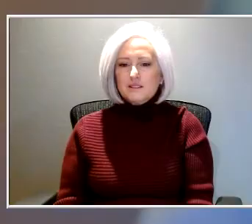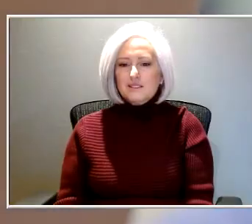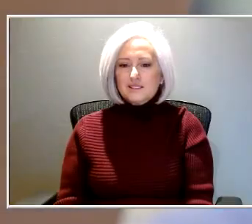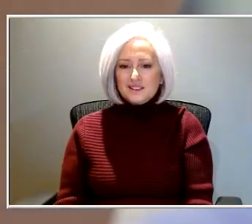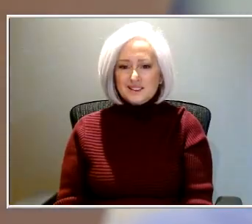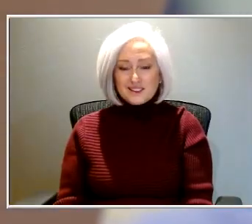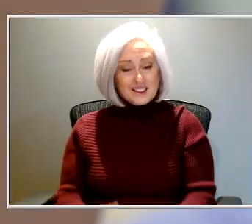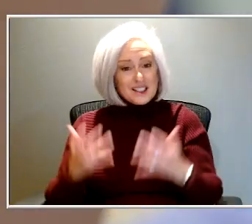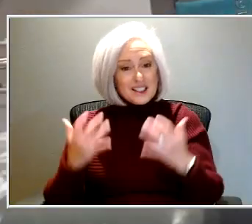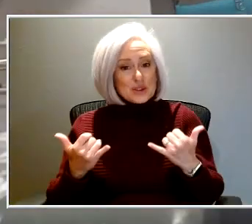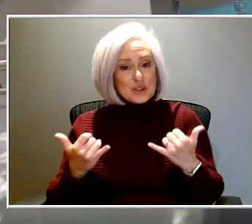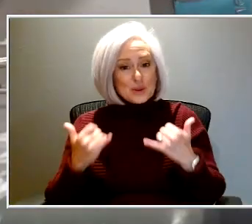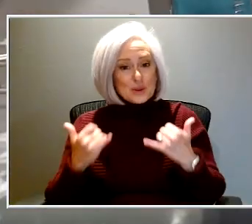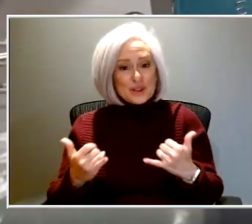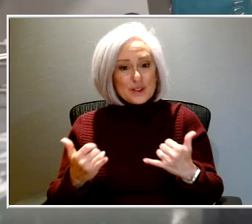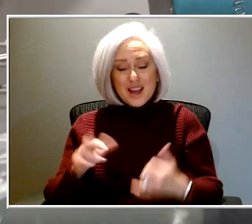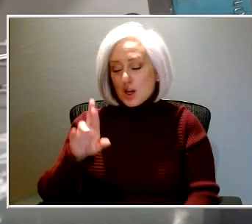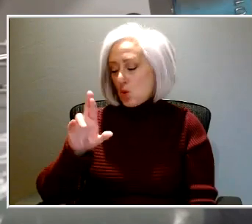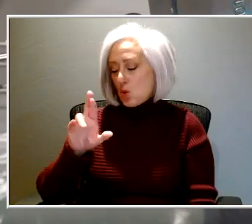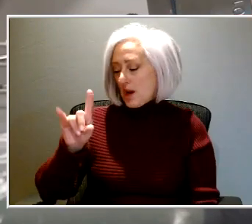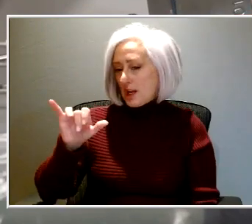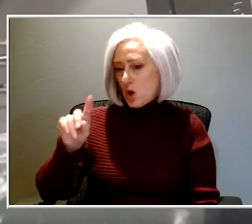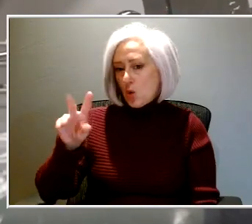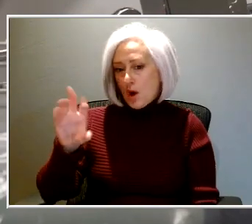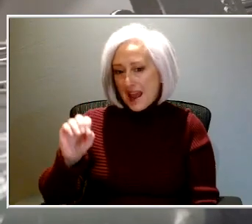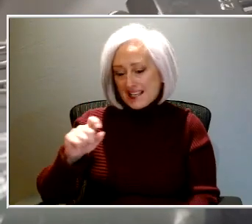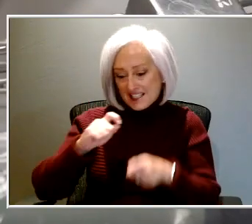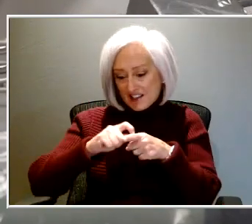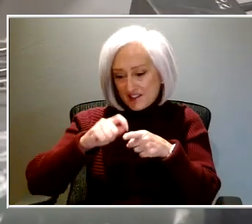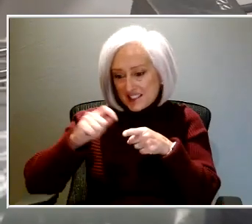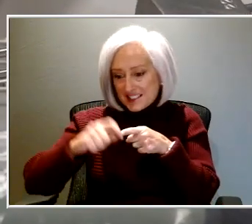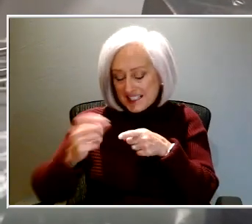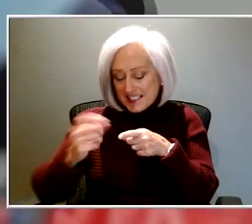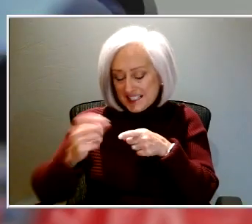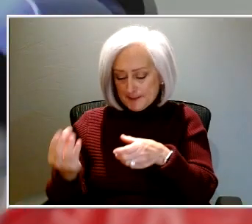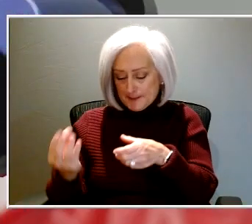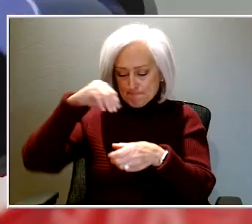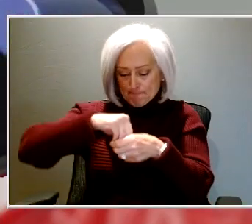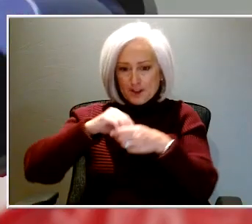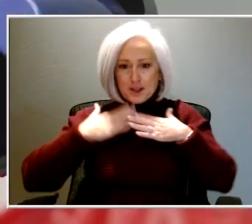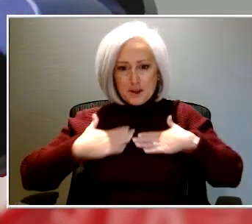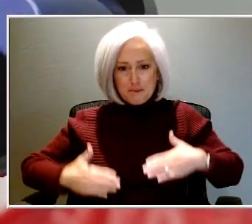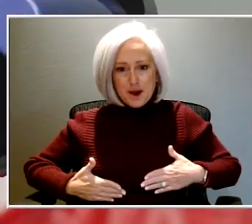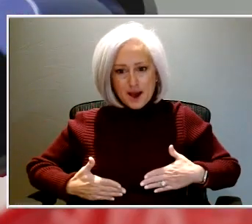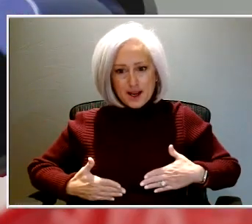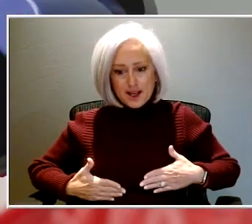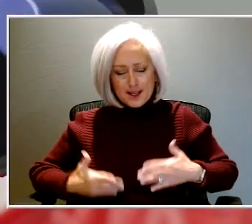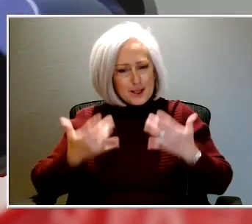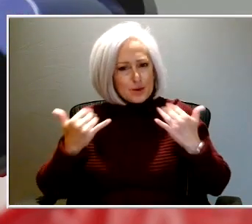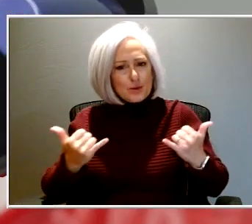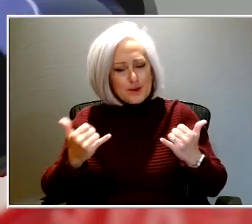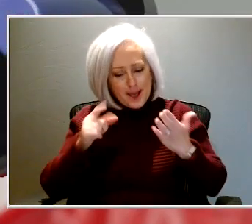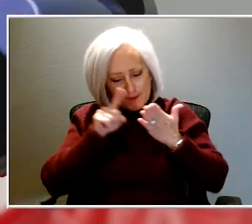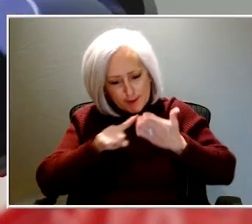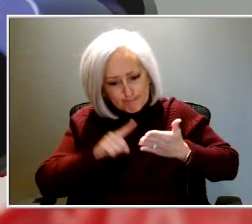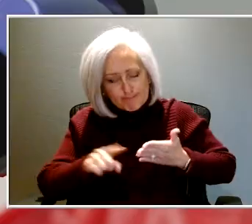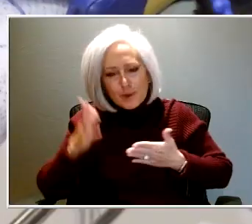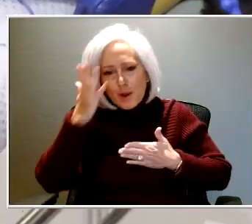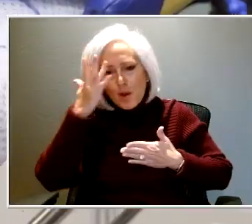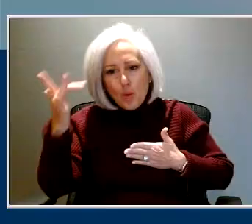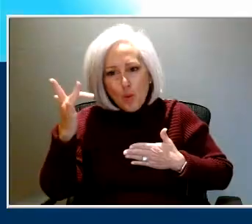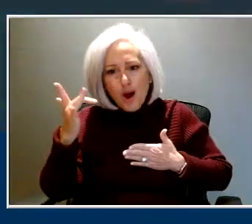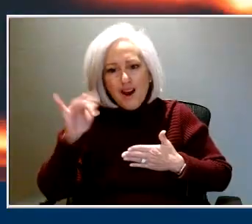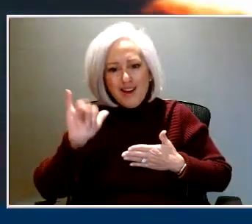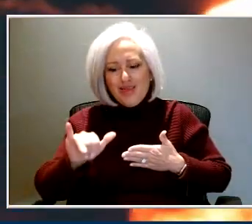Coming up today, radioactive seeds implanted inside the body. We explore why brachytherapy is best for certain cancer